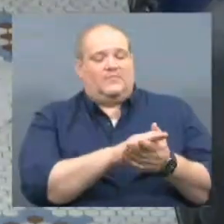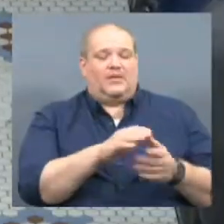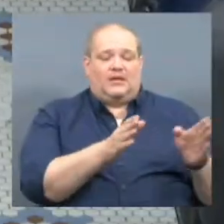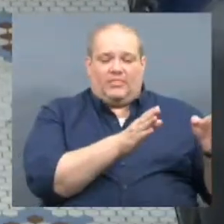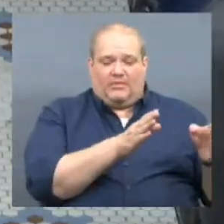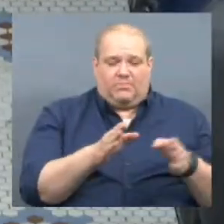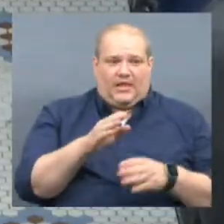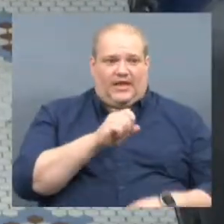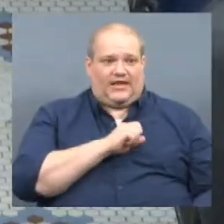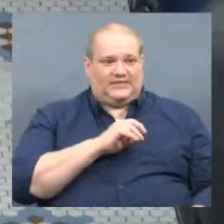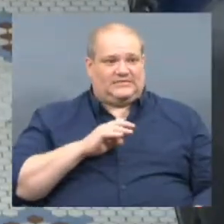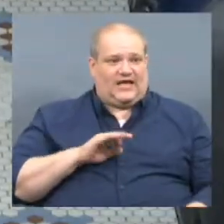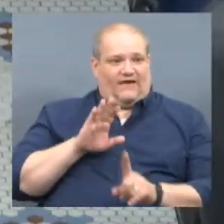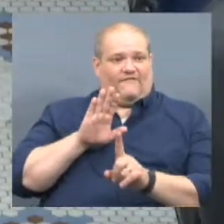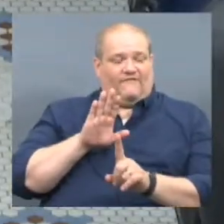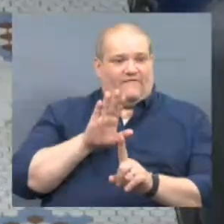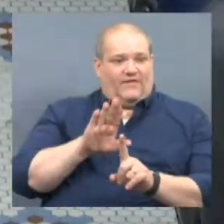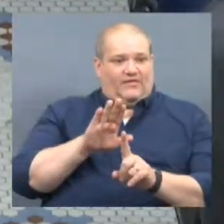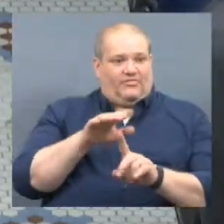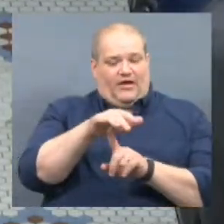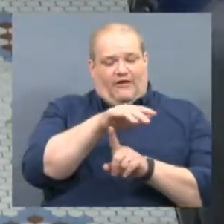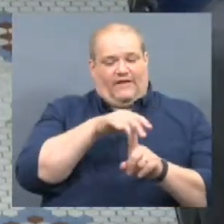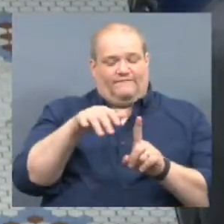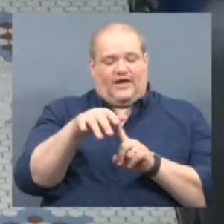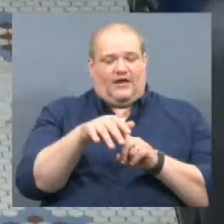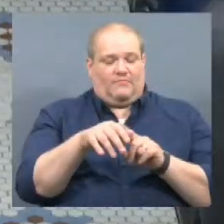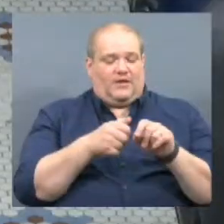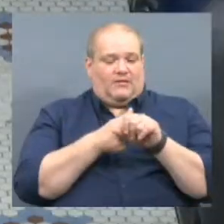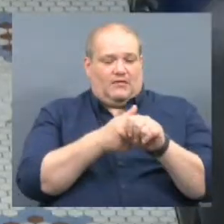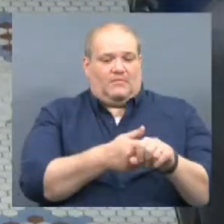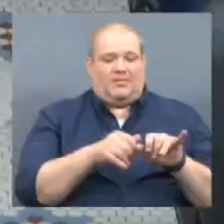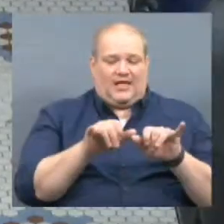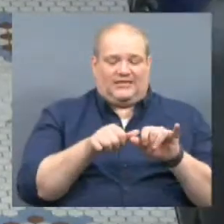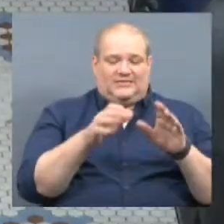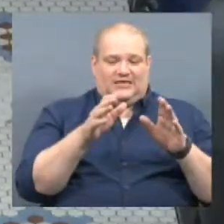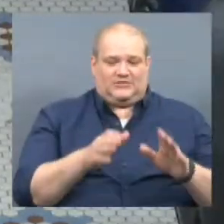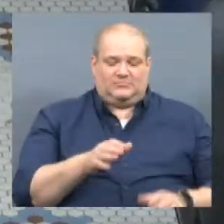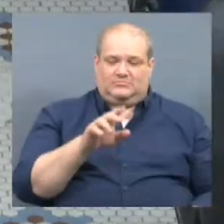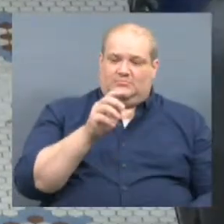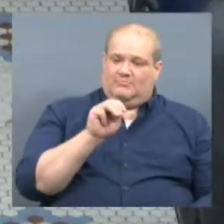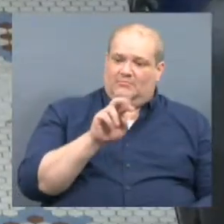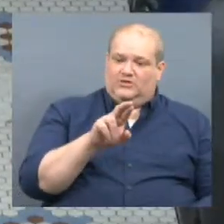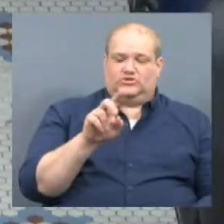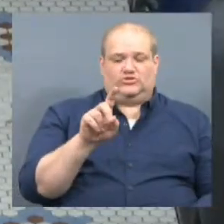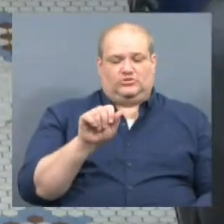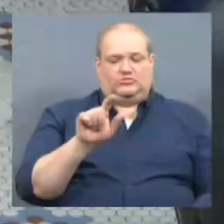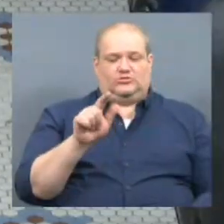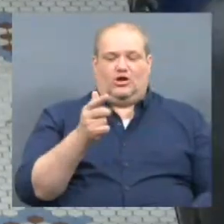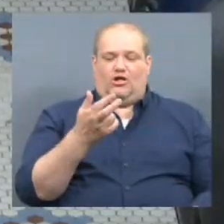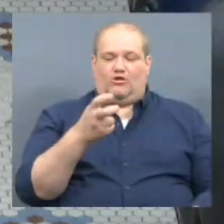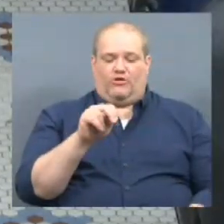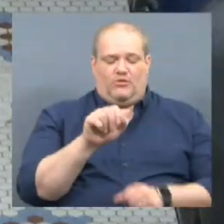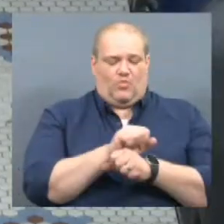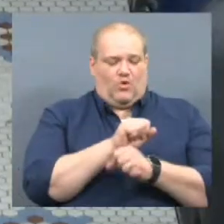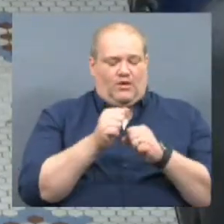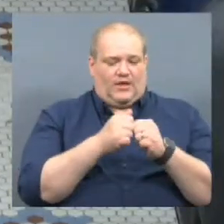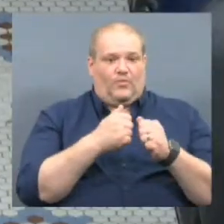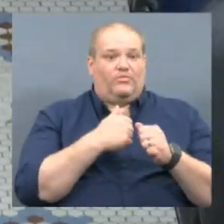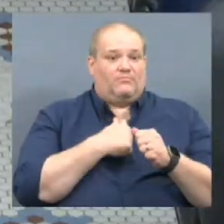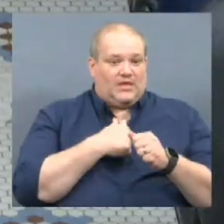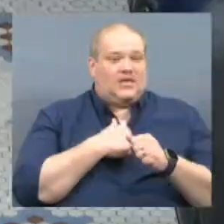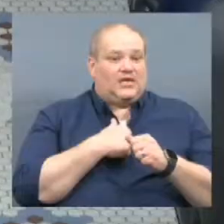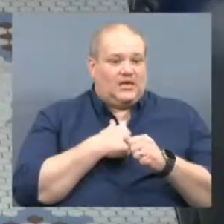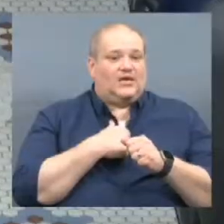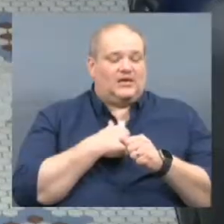staff and their environmental compliance engineer, Mr. Dahlgren, for working with me